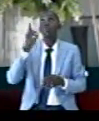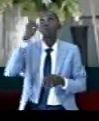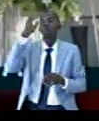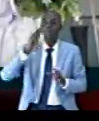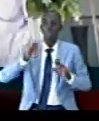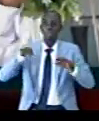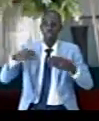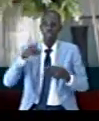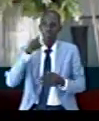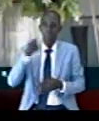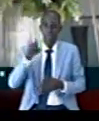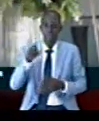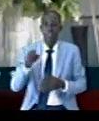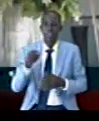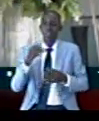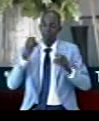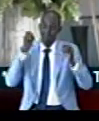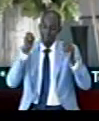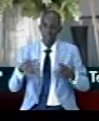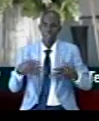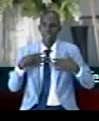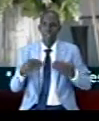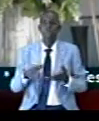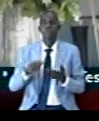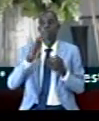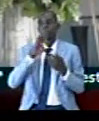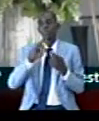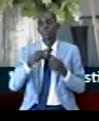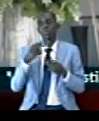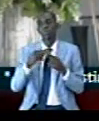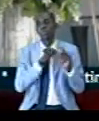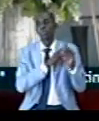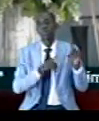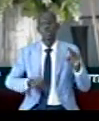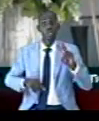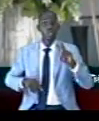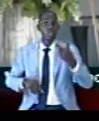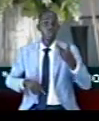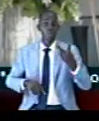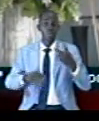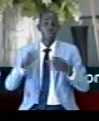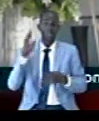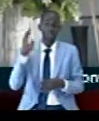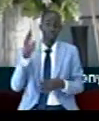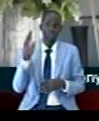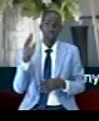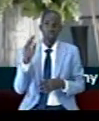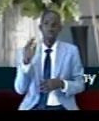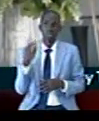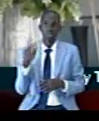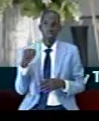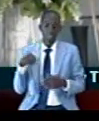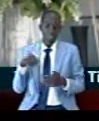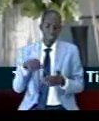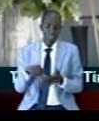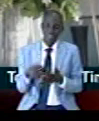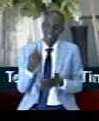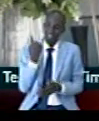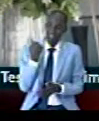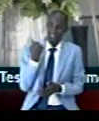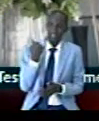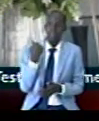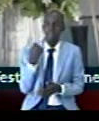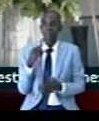instantaneously. Glory be to the name of the Lord. The second one is this year concluded